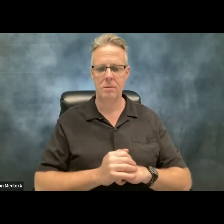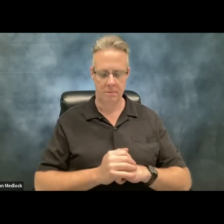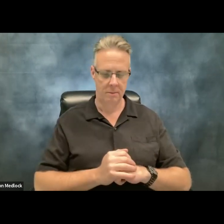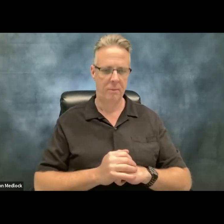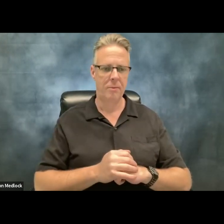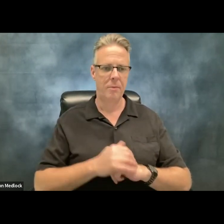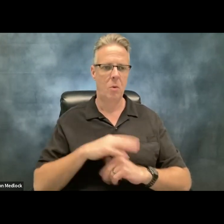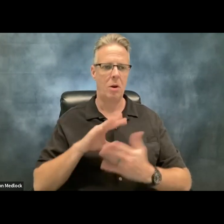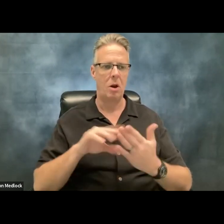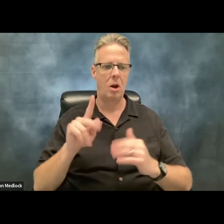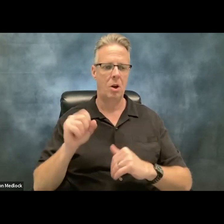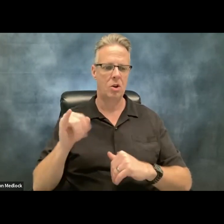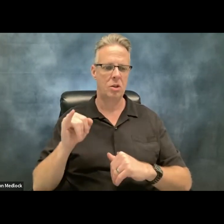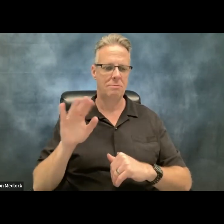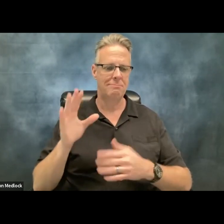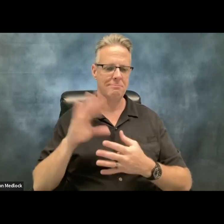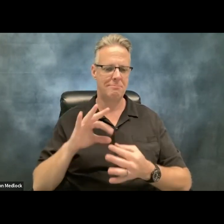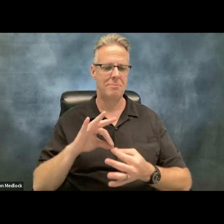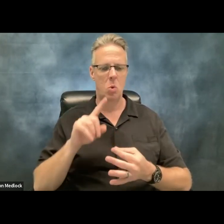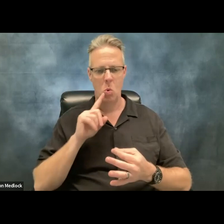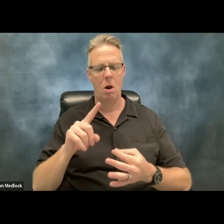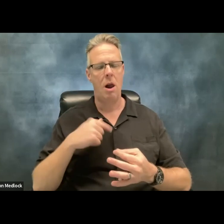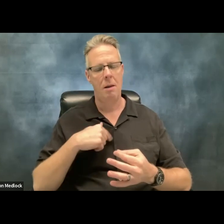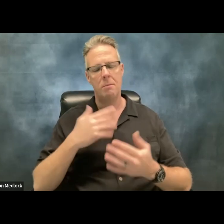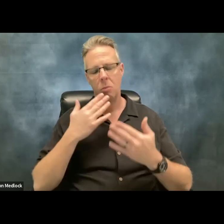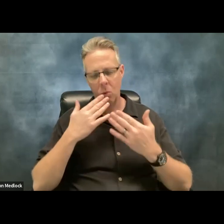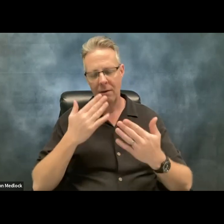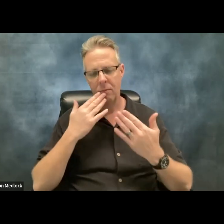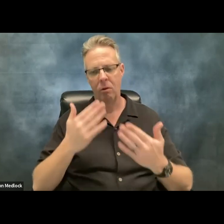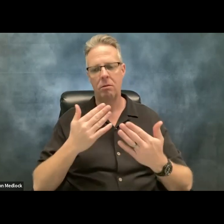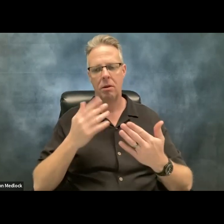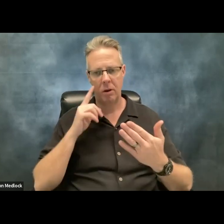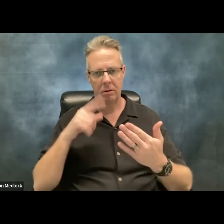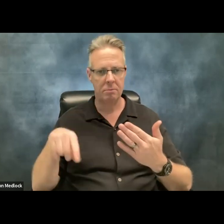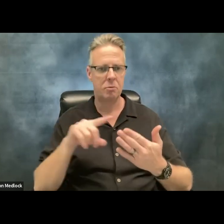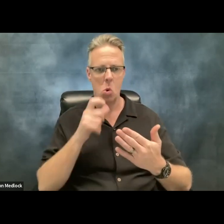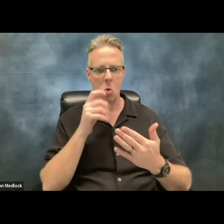echo Kashi's words early on about how particularly grateful I am to the people with lived